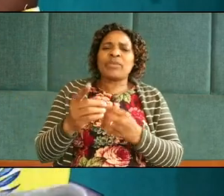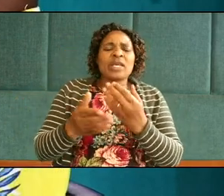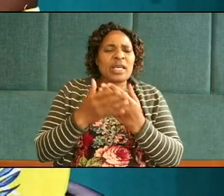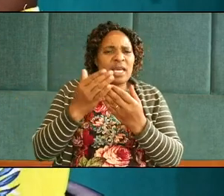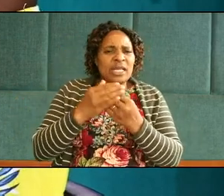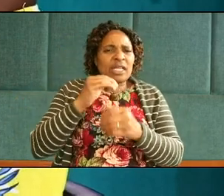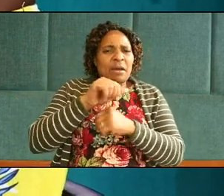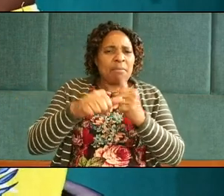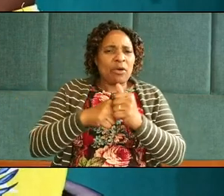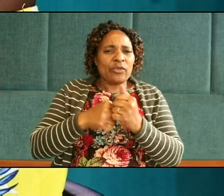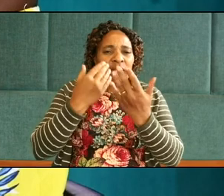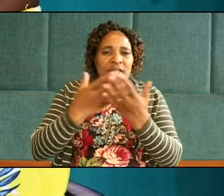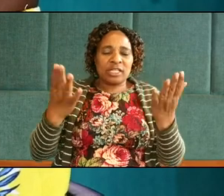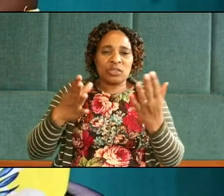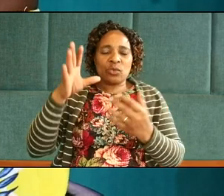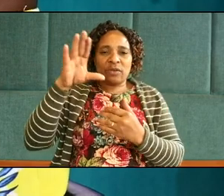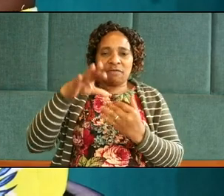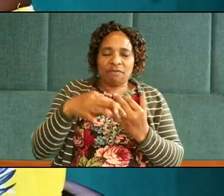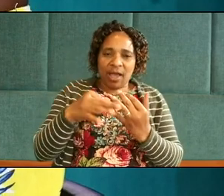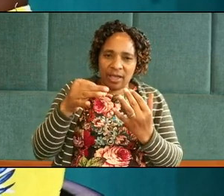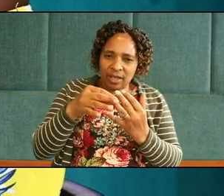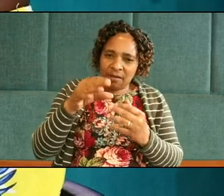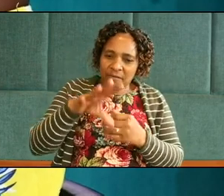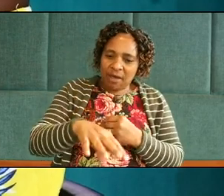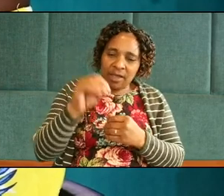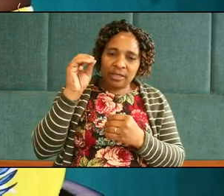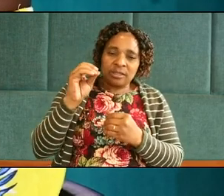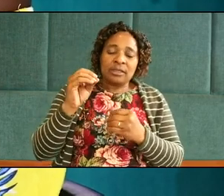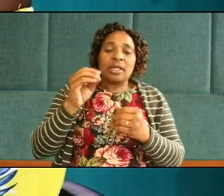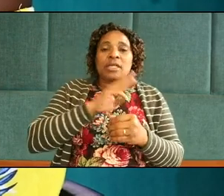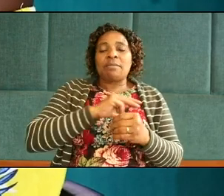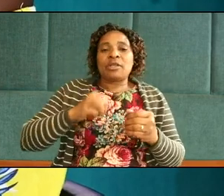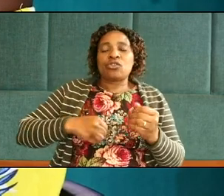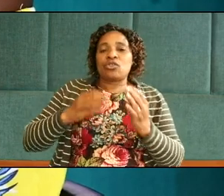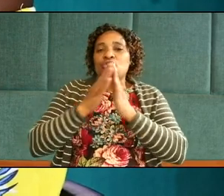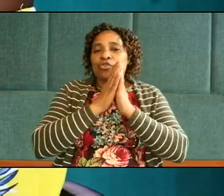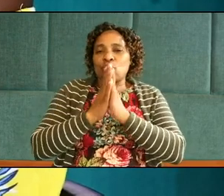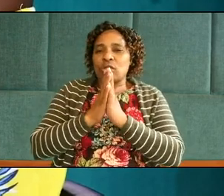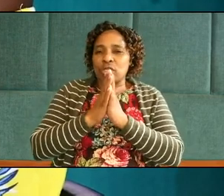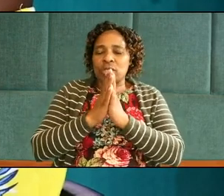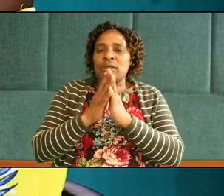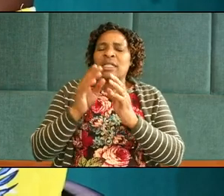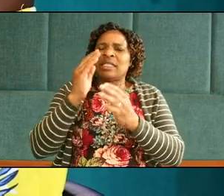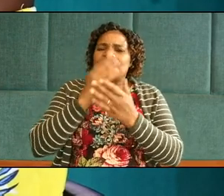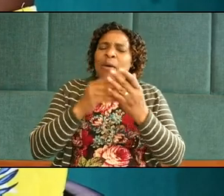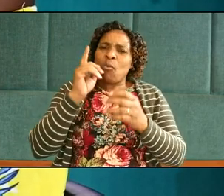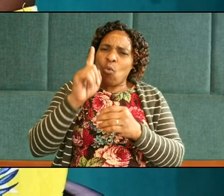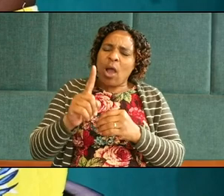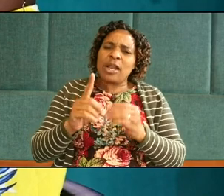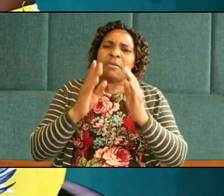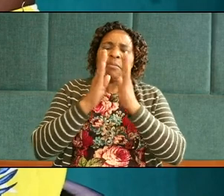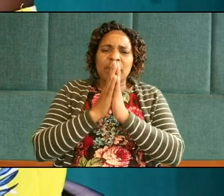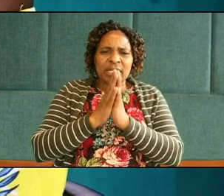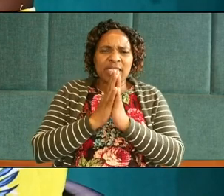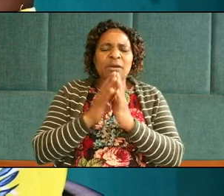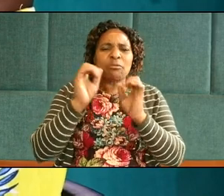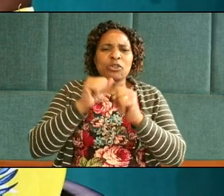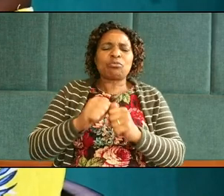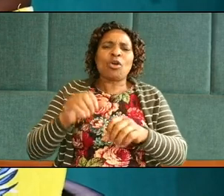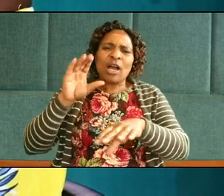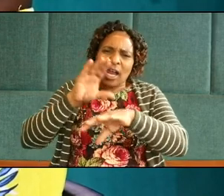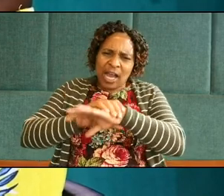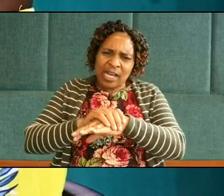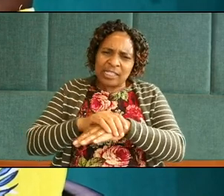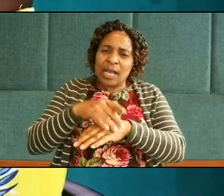about the things that we find insignificant. If you look at the mission story we had earlier, someone prayed that they could catch a mosquito. If